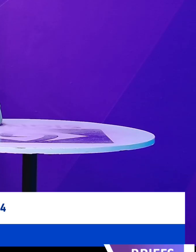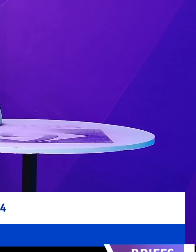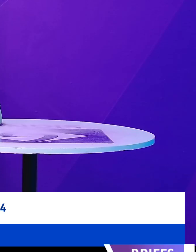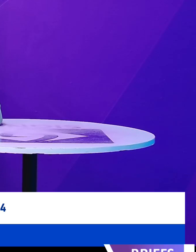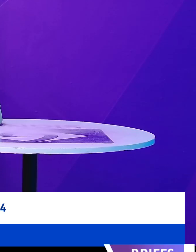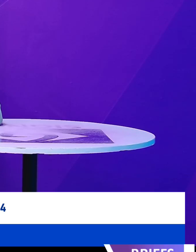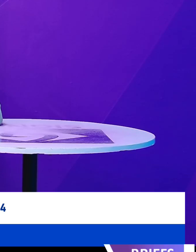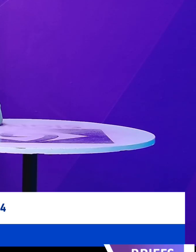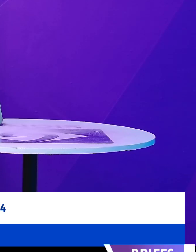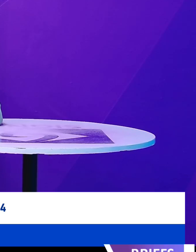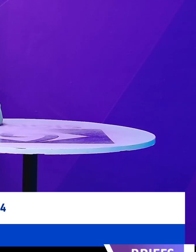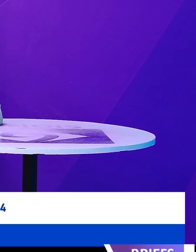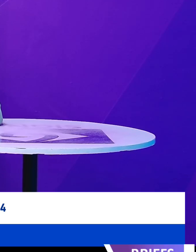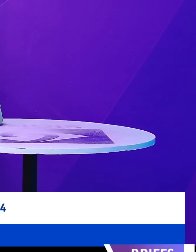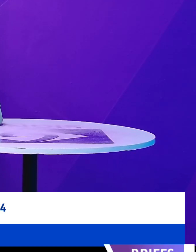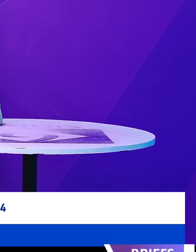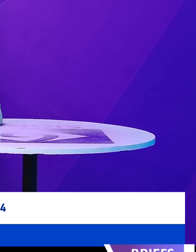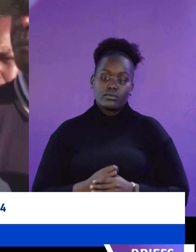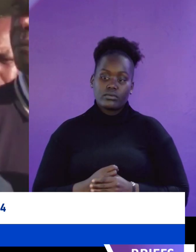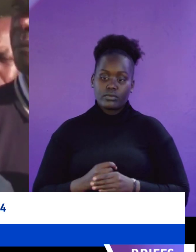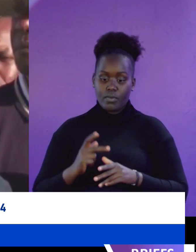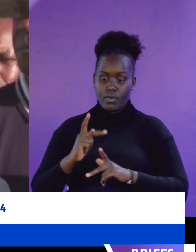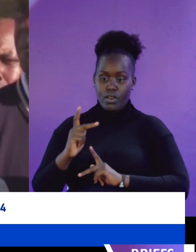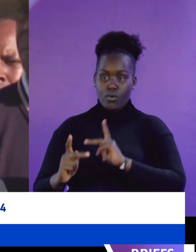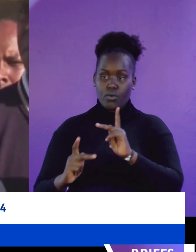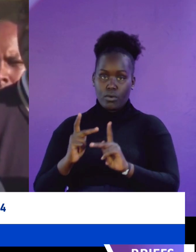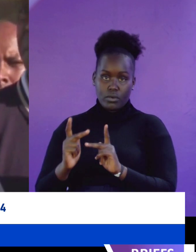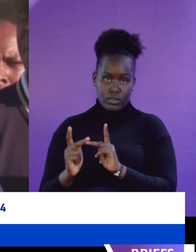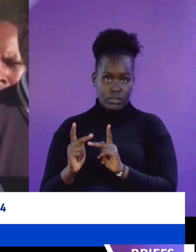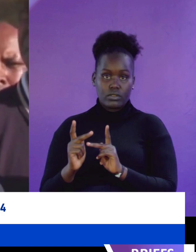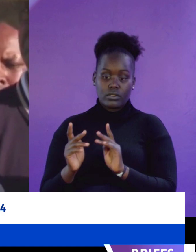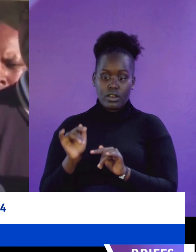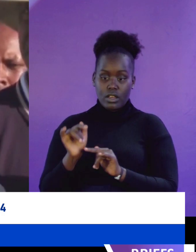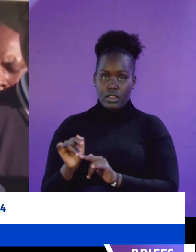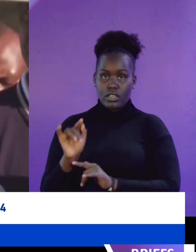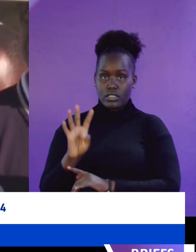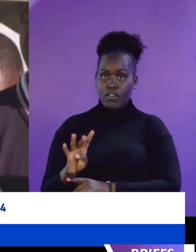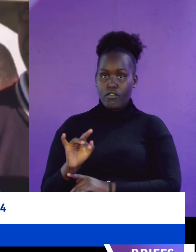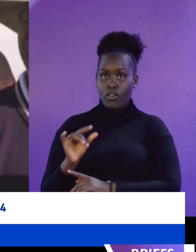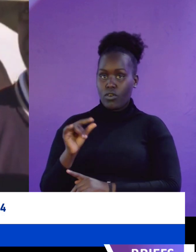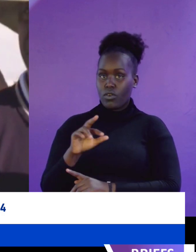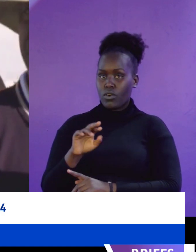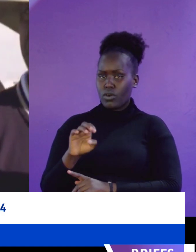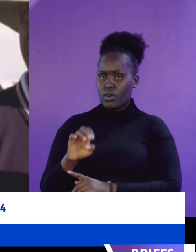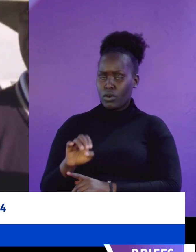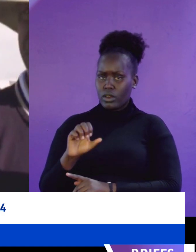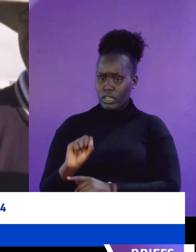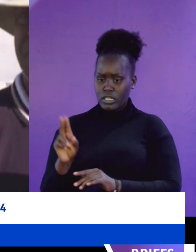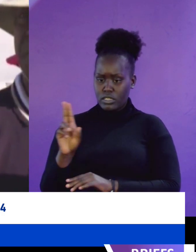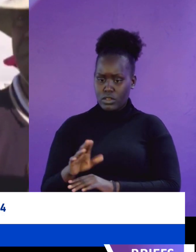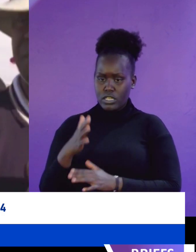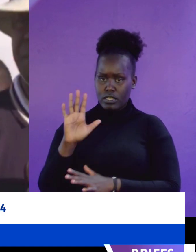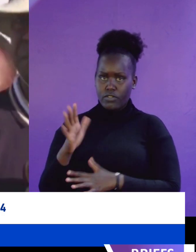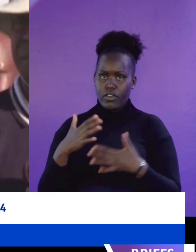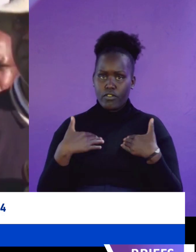to uncover the full extent of the case. 4 graves. These 4 graves yielded 5 bodies. We